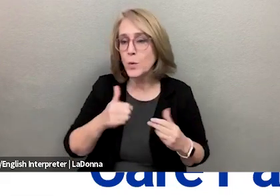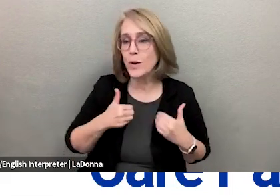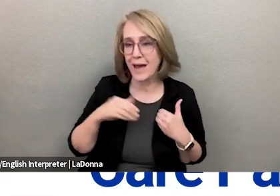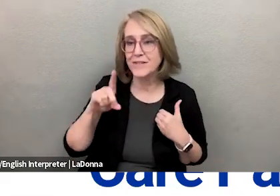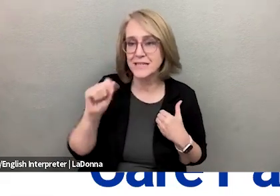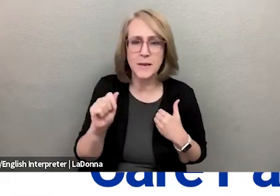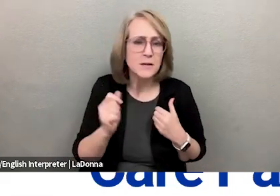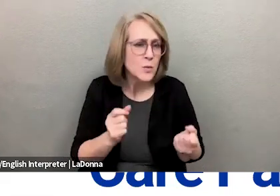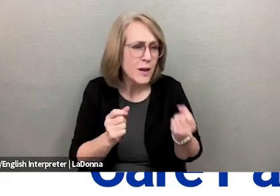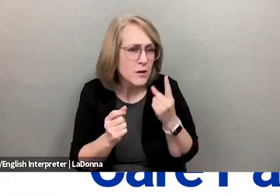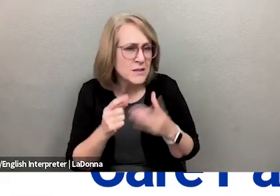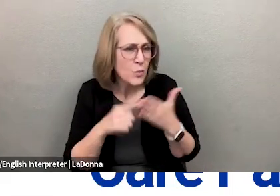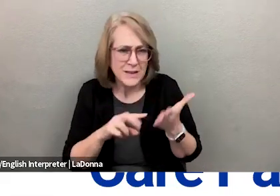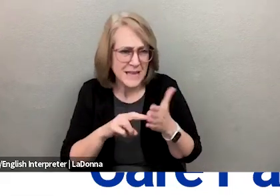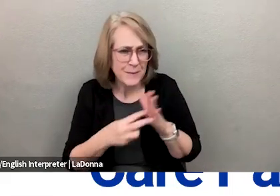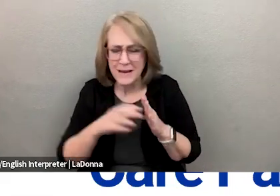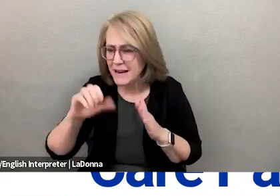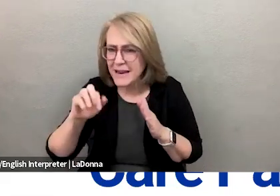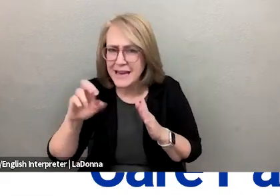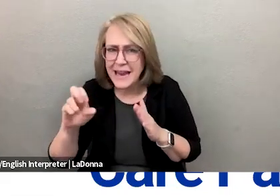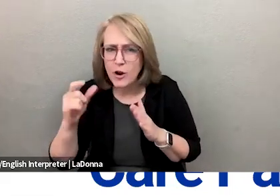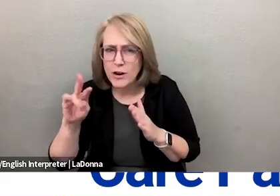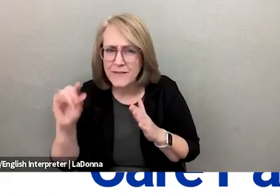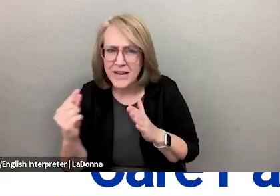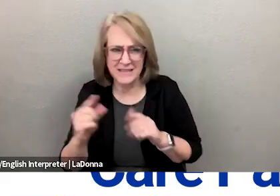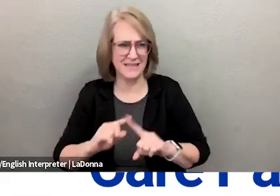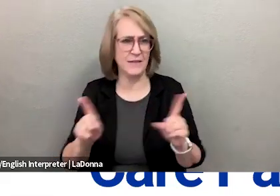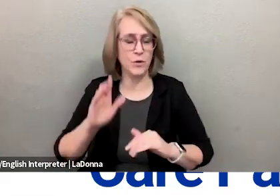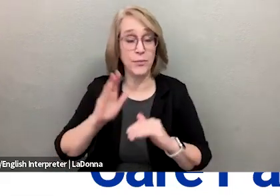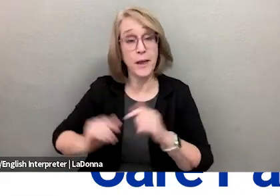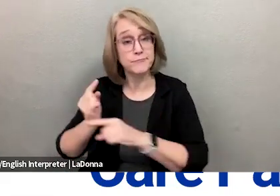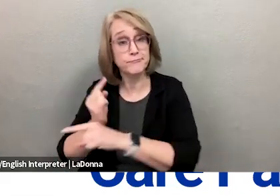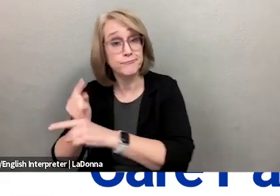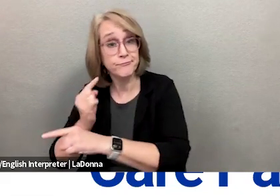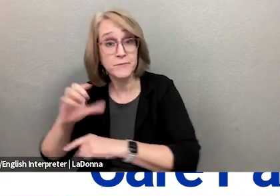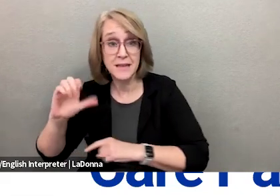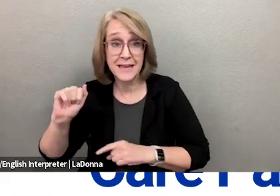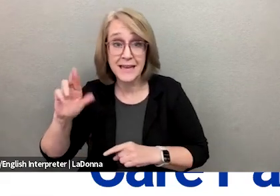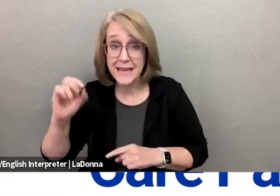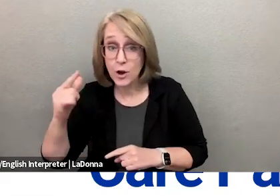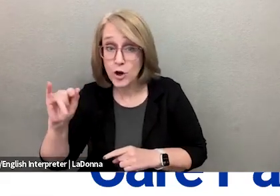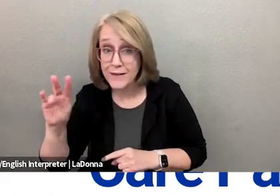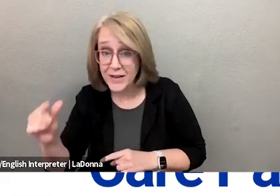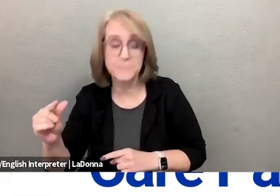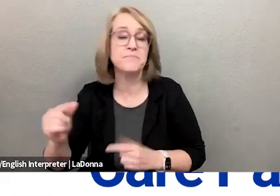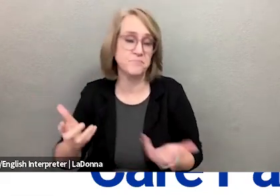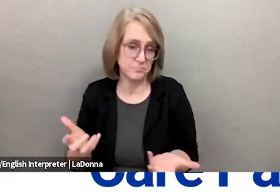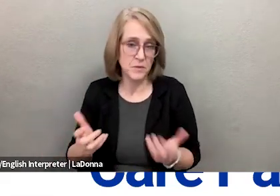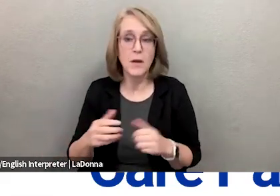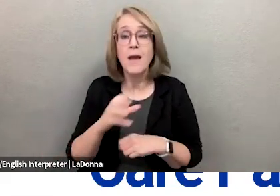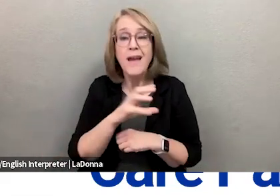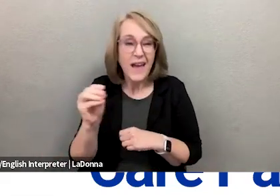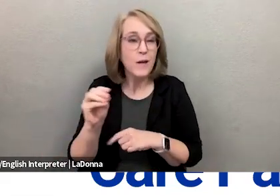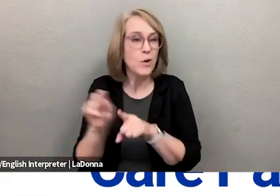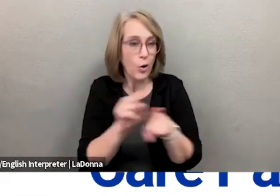population. And we need a better understanding of the private pay home care market experience. So what are the ways in which people who